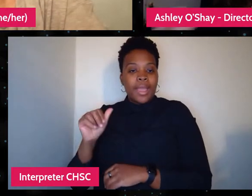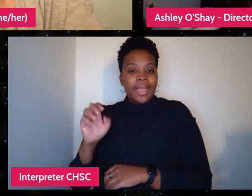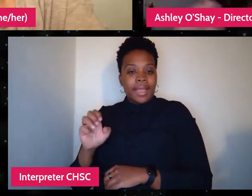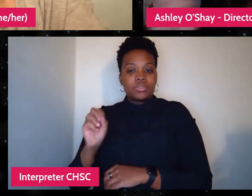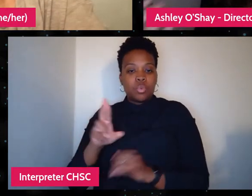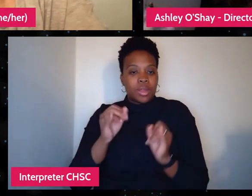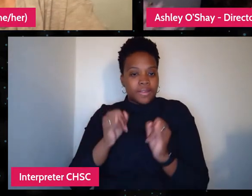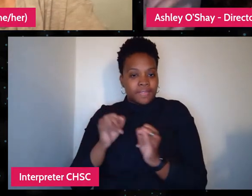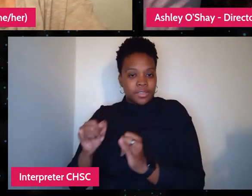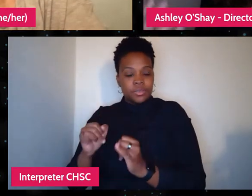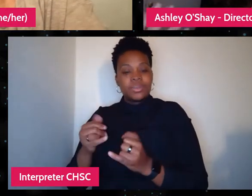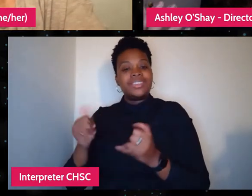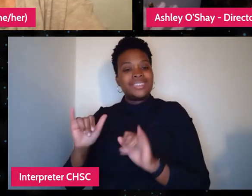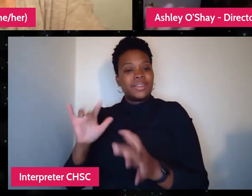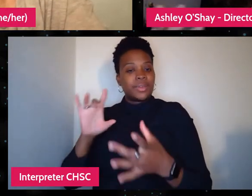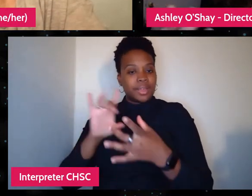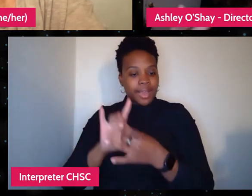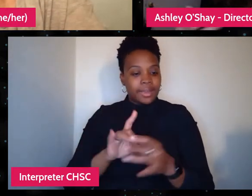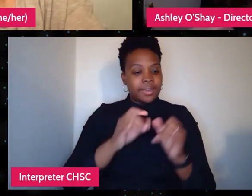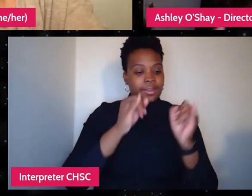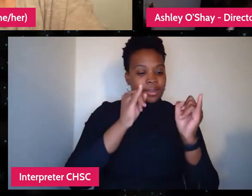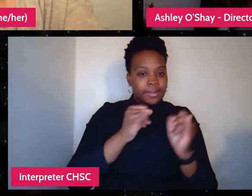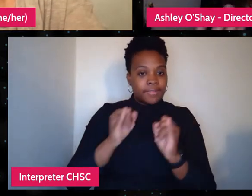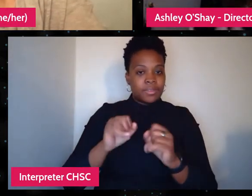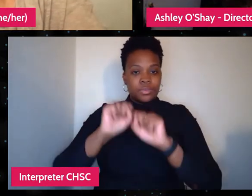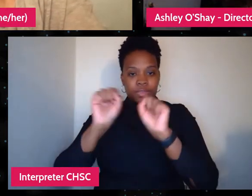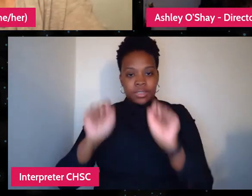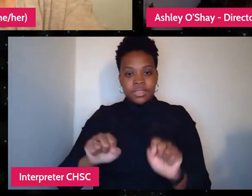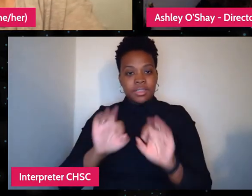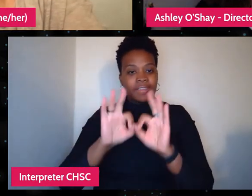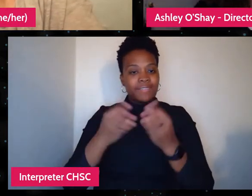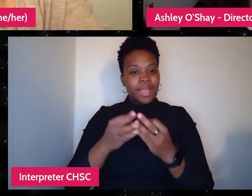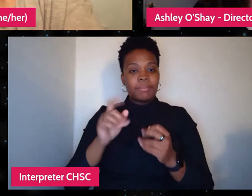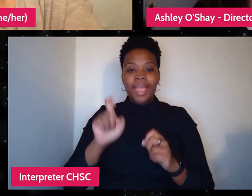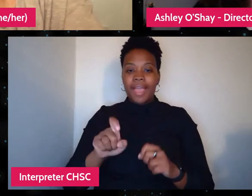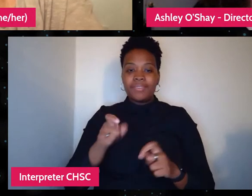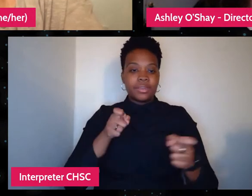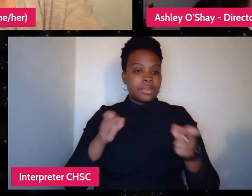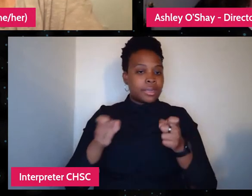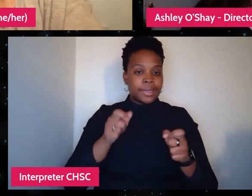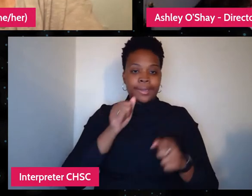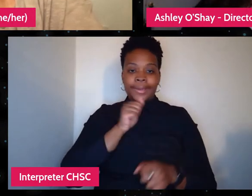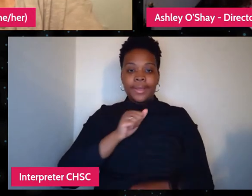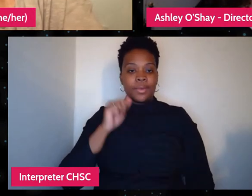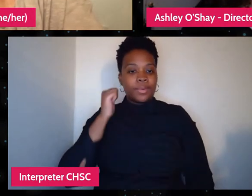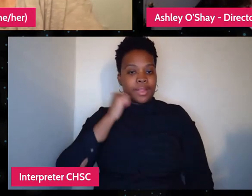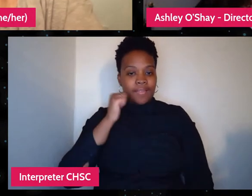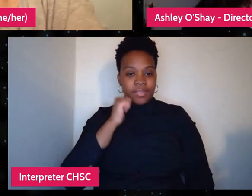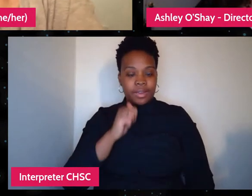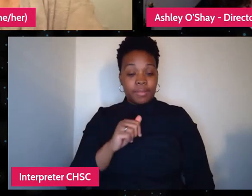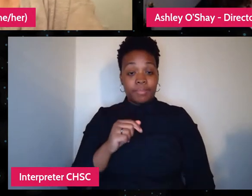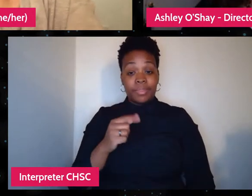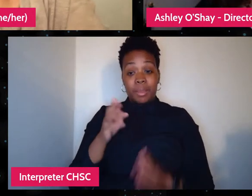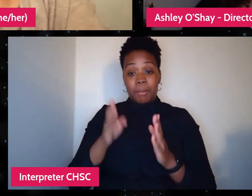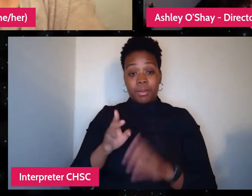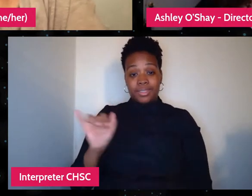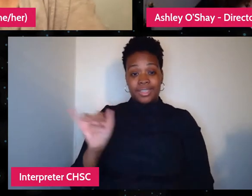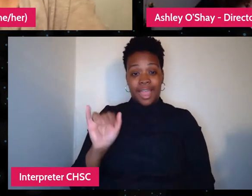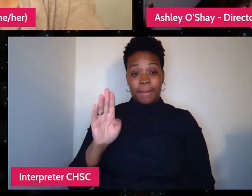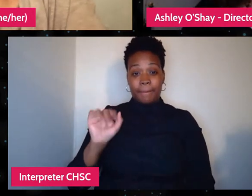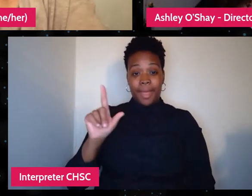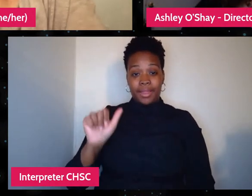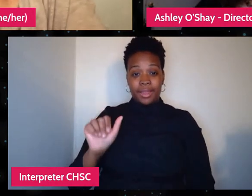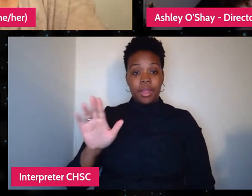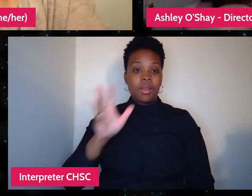systems and people and families that have to deal with it every single day. And for someone like Bella, you know, that's been her mom,